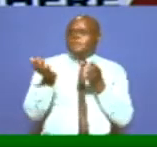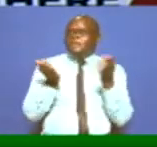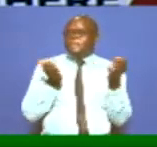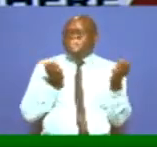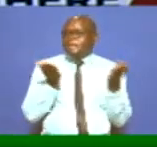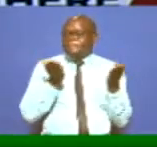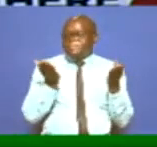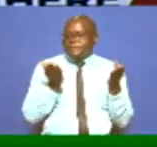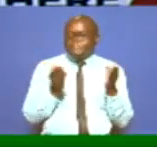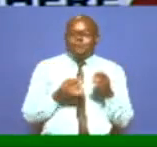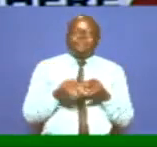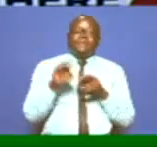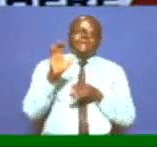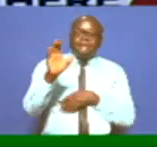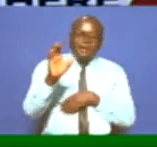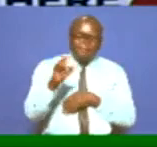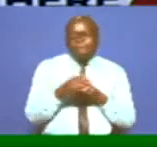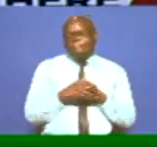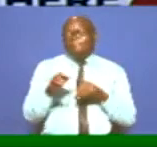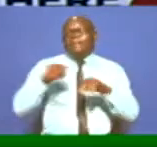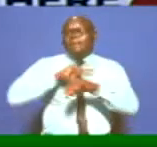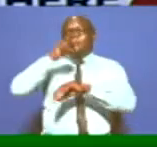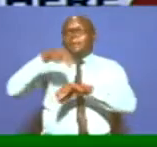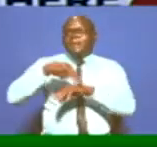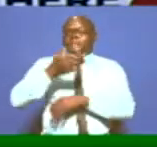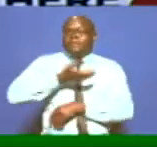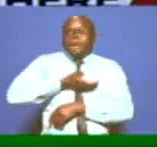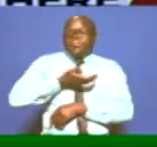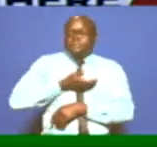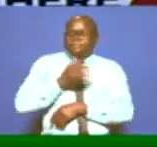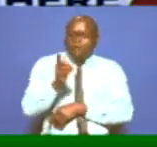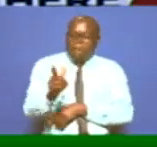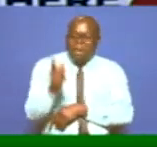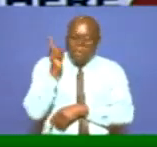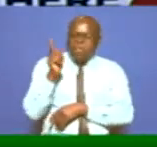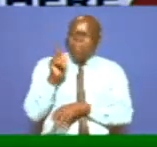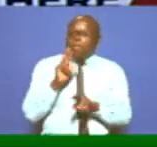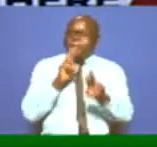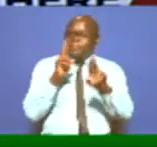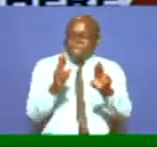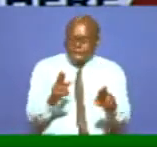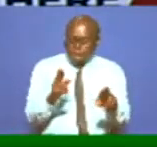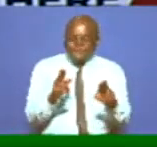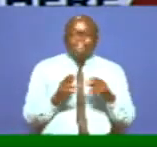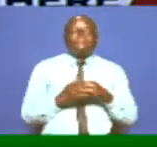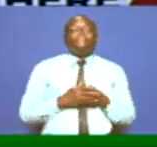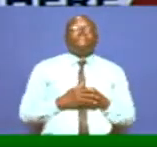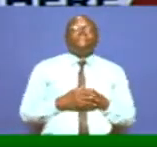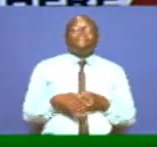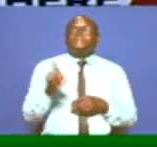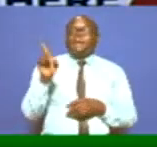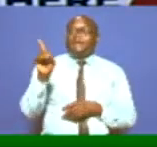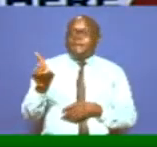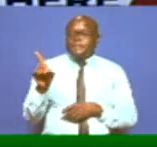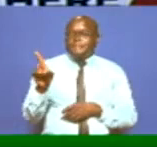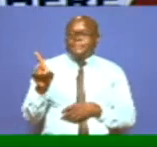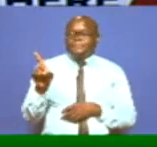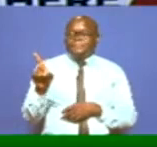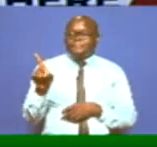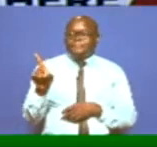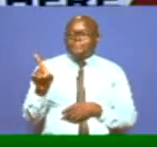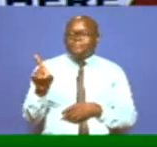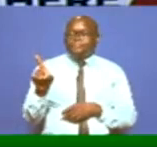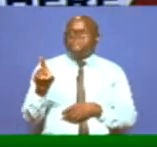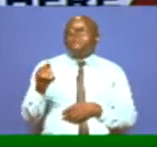C. National Council for Law Reporting. D. State